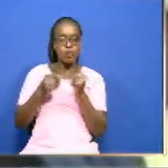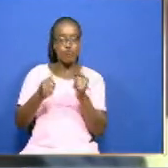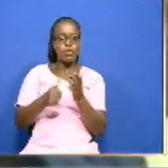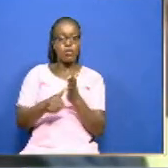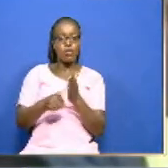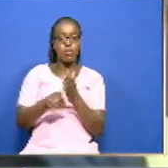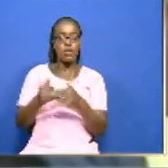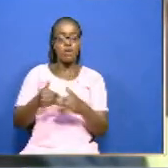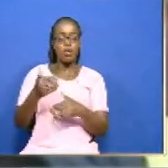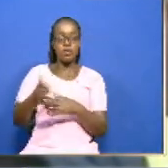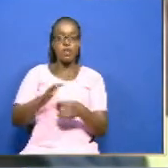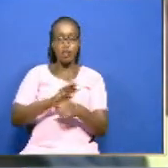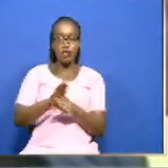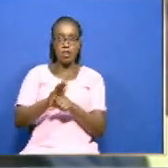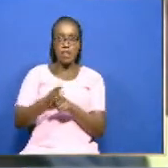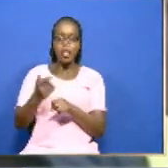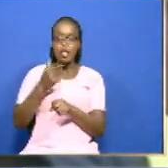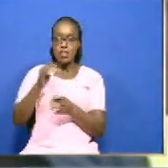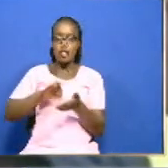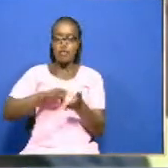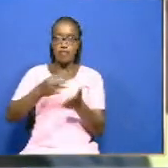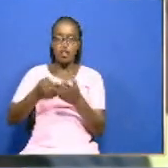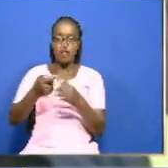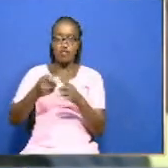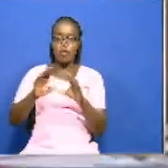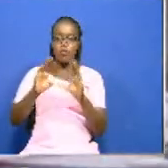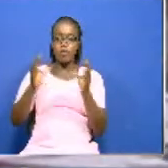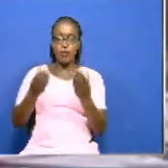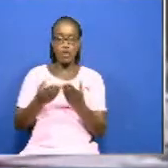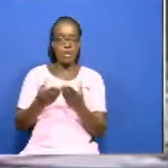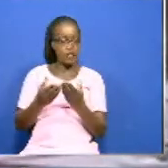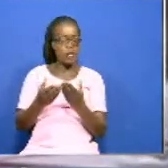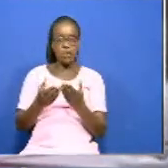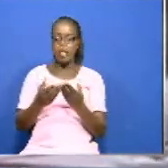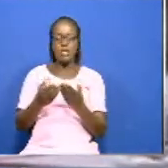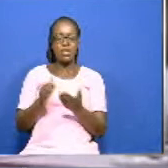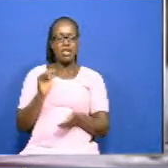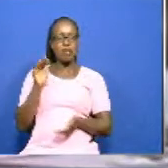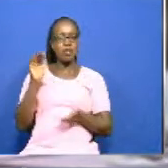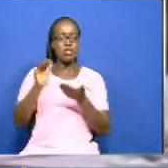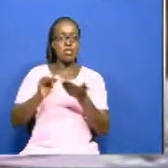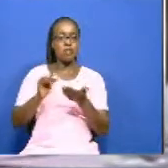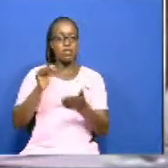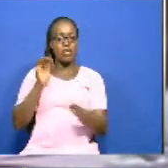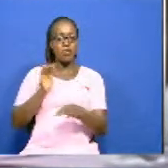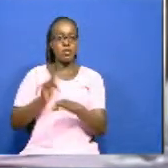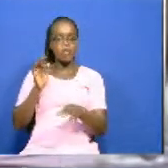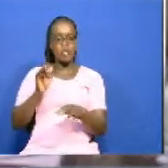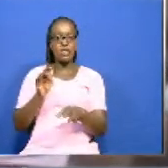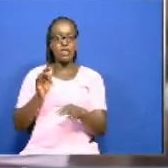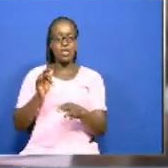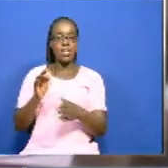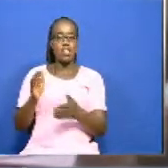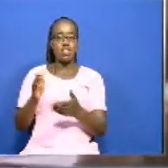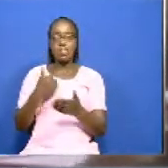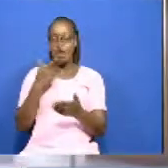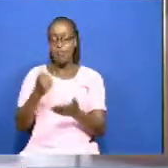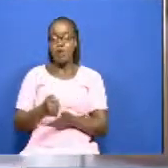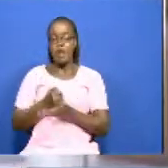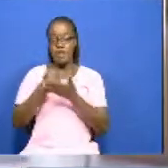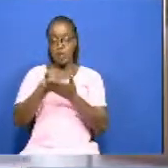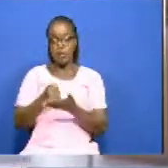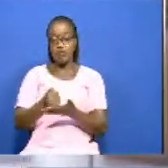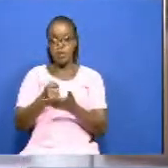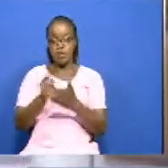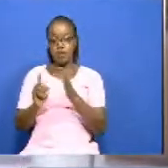pandemic, Masharia noted that funding from Global Fund was on the decline, affecting set interventions despite the